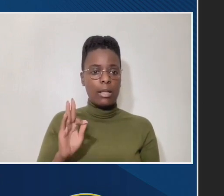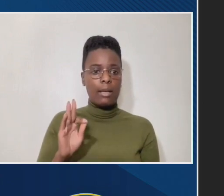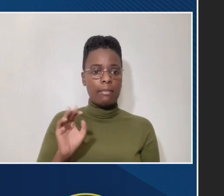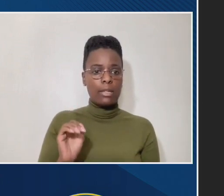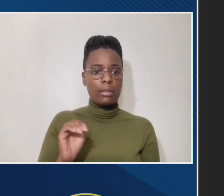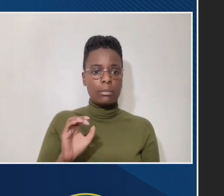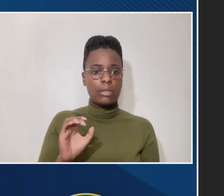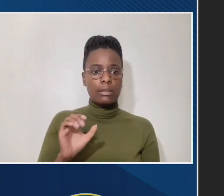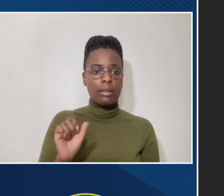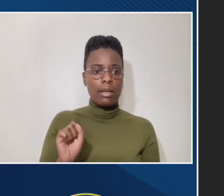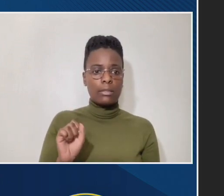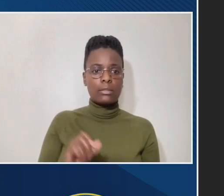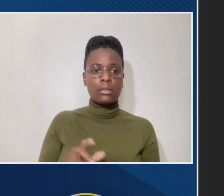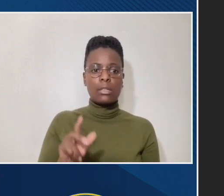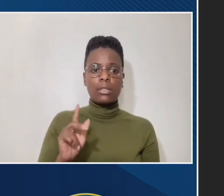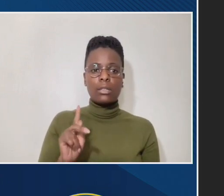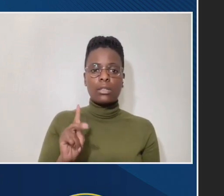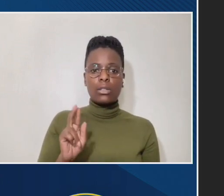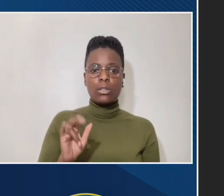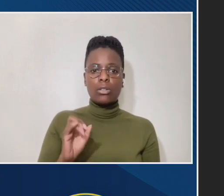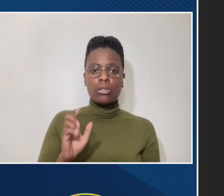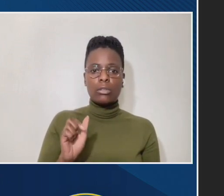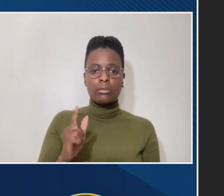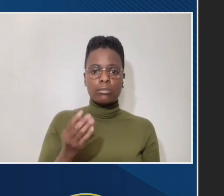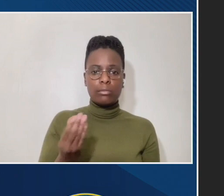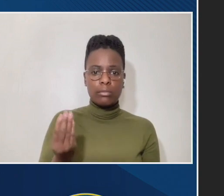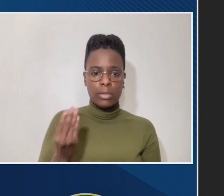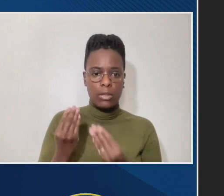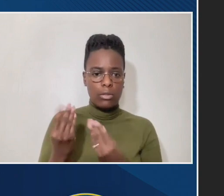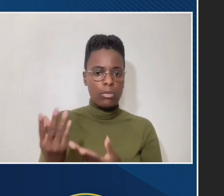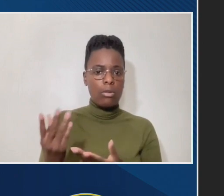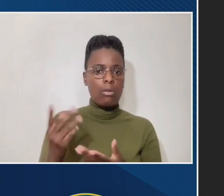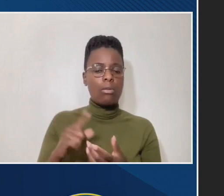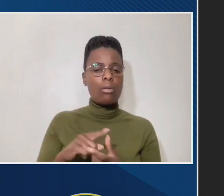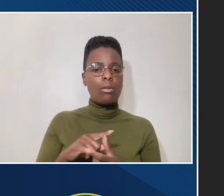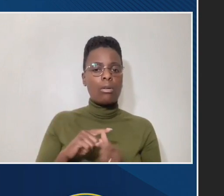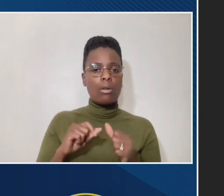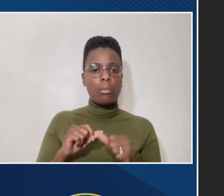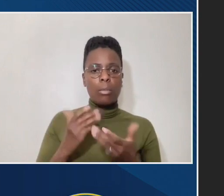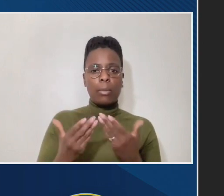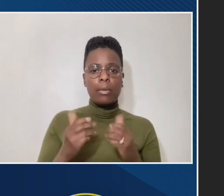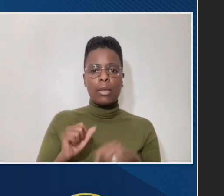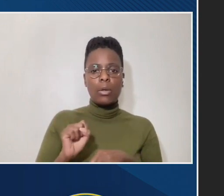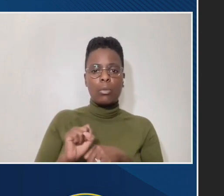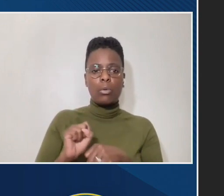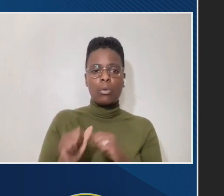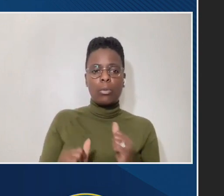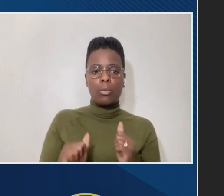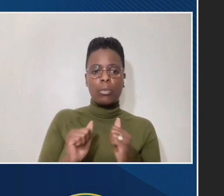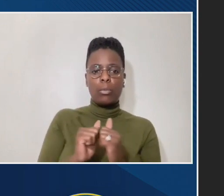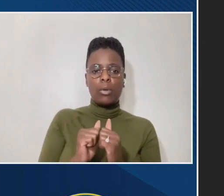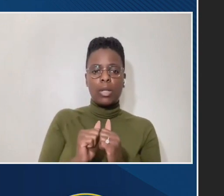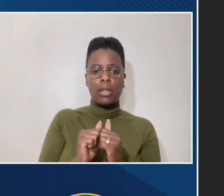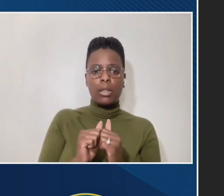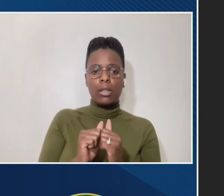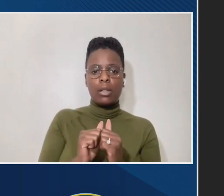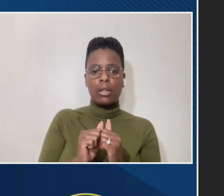Can you run that? Yes, I can show how we can do a temperature. I didn't want to. Sorry, I was stepping it up. Sorry. But I mean, I think we just have to